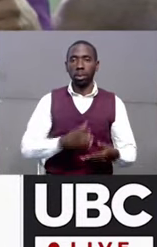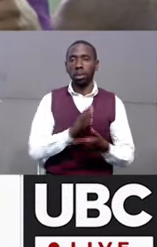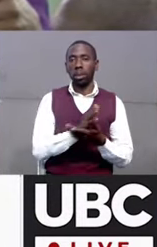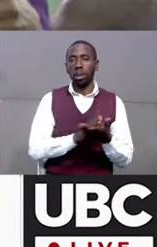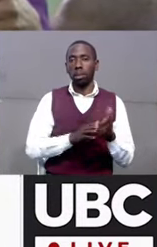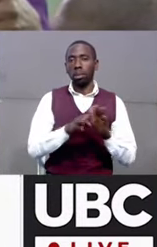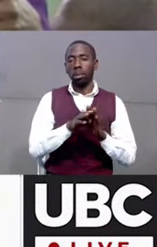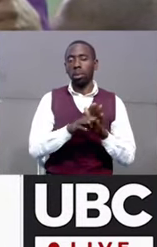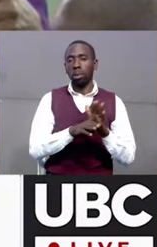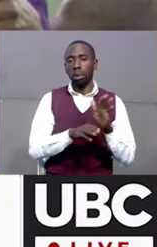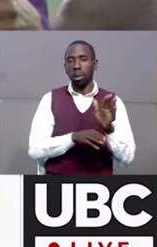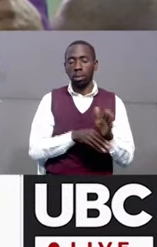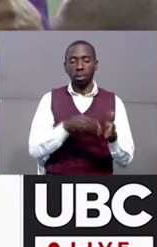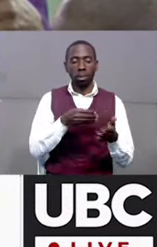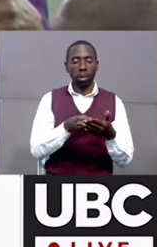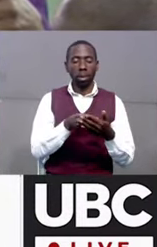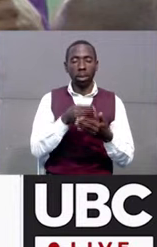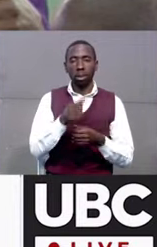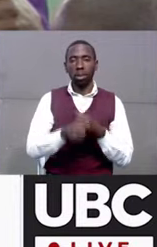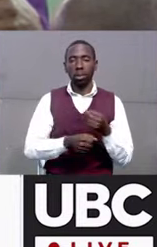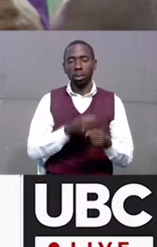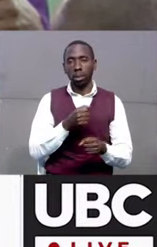for the financial year